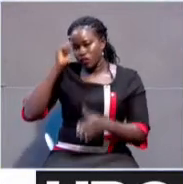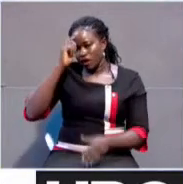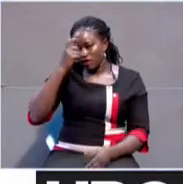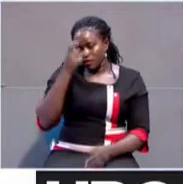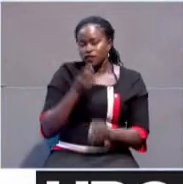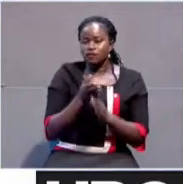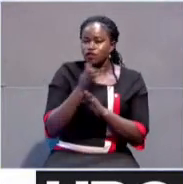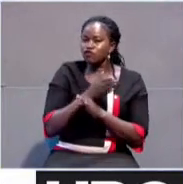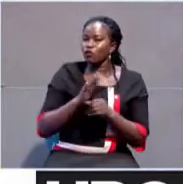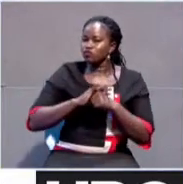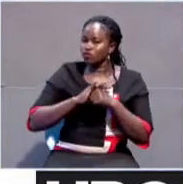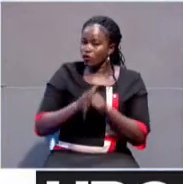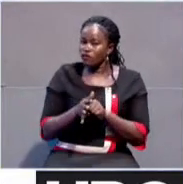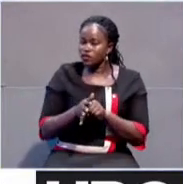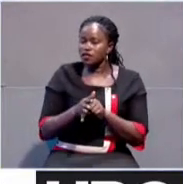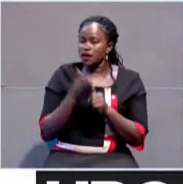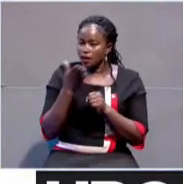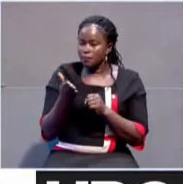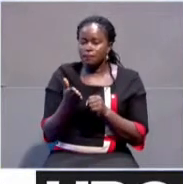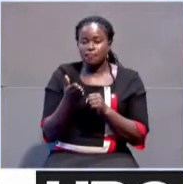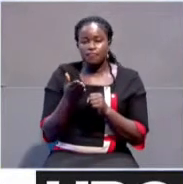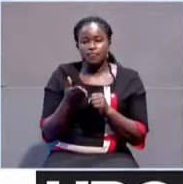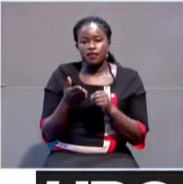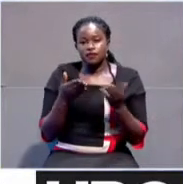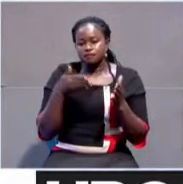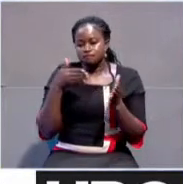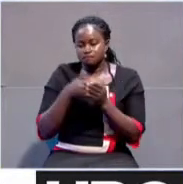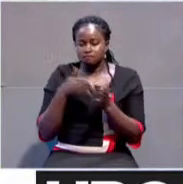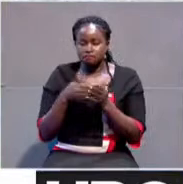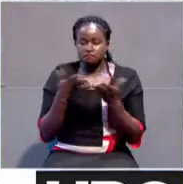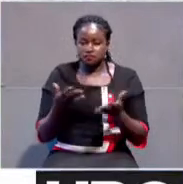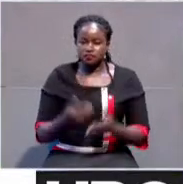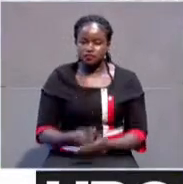before the COVID-19 pandemic brought it to a standstill.